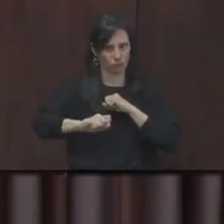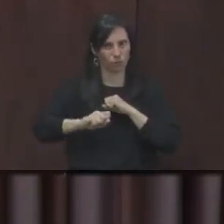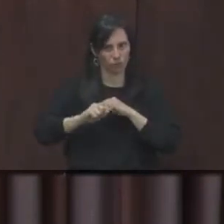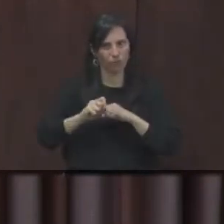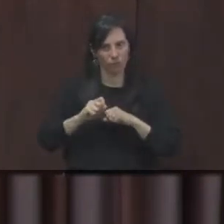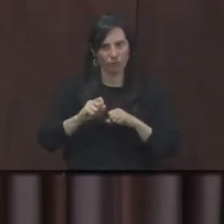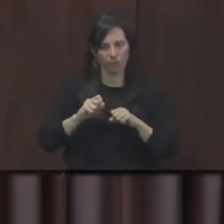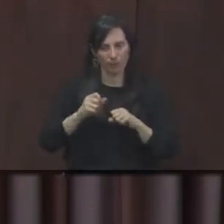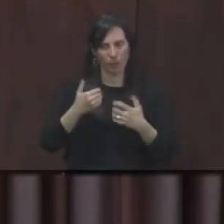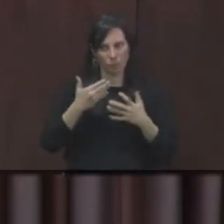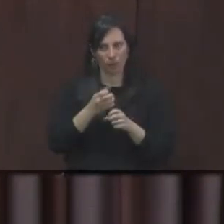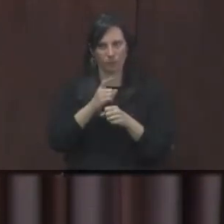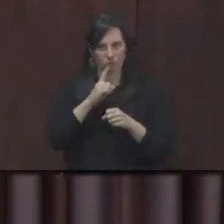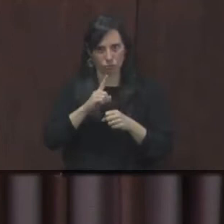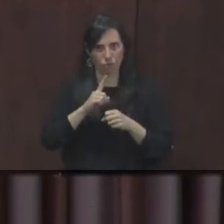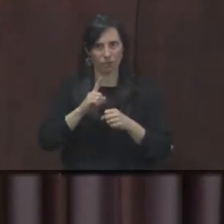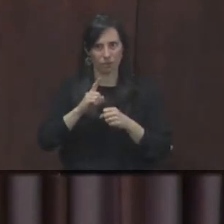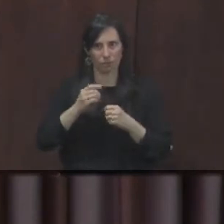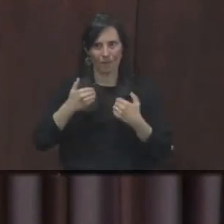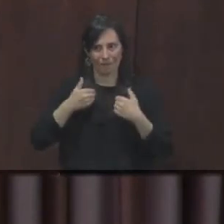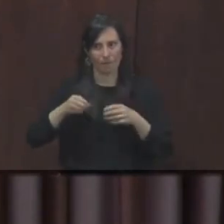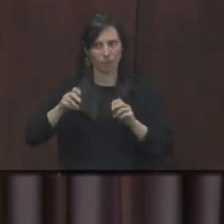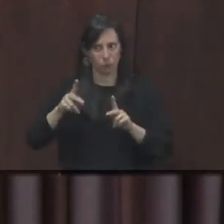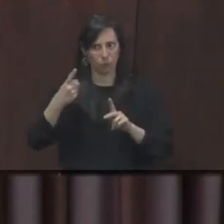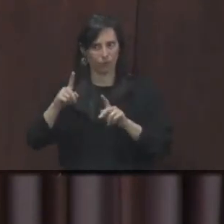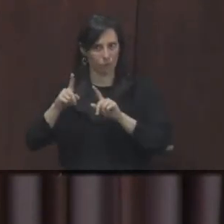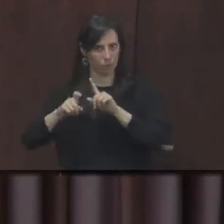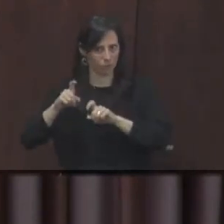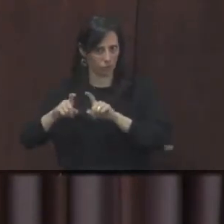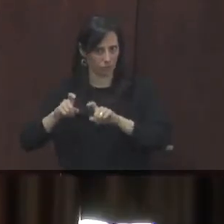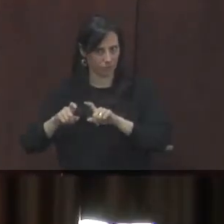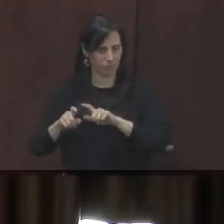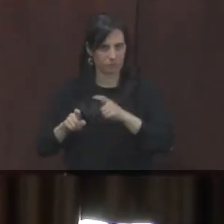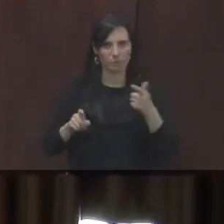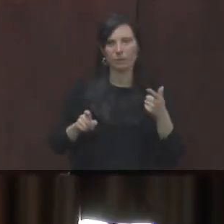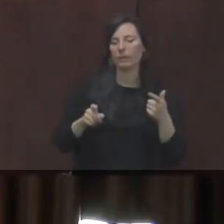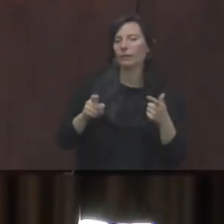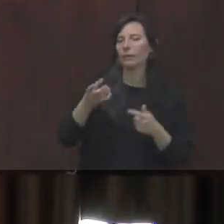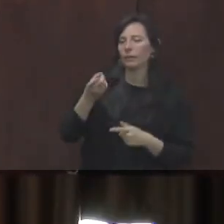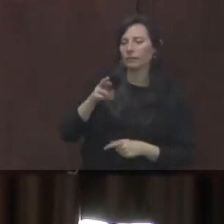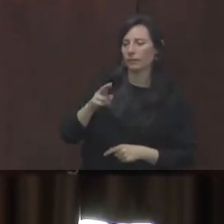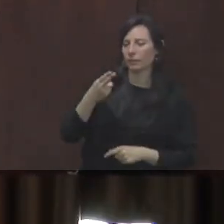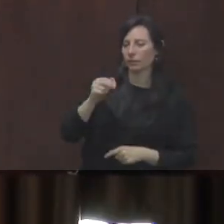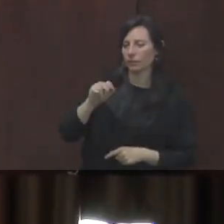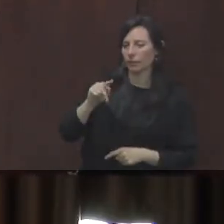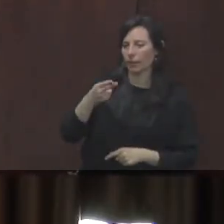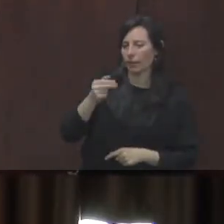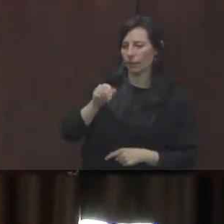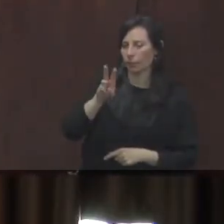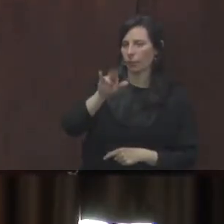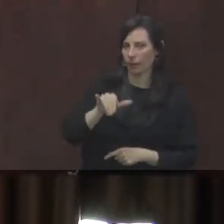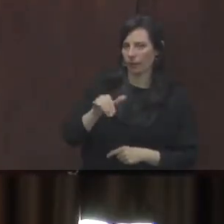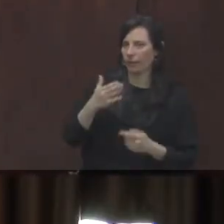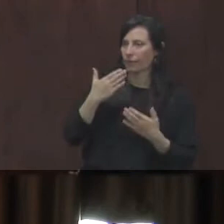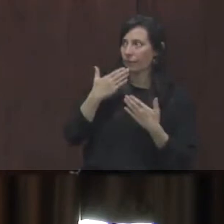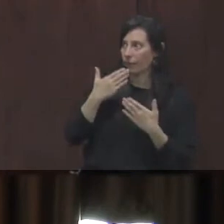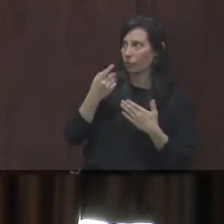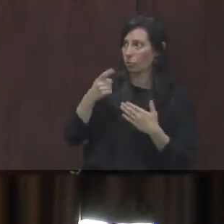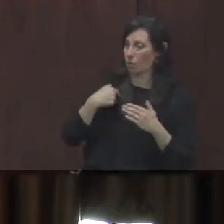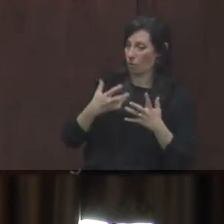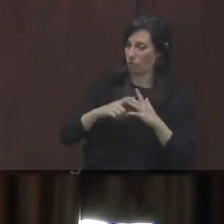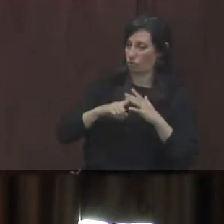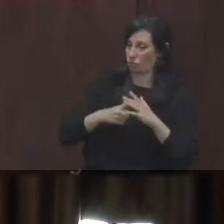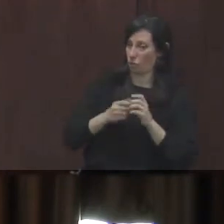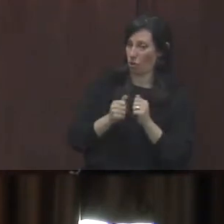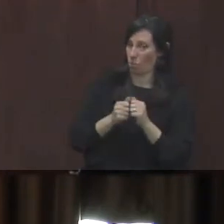will. Thank you for being here, Dr. Hathaway. Oh, I appreciate it. Thank you, Chairman Newman. I was going to start out with an update on the